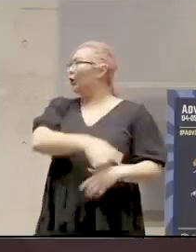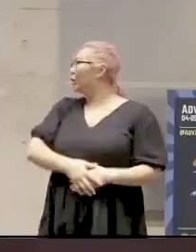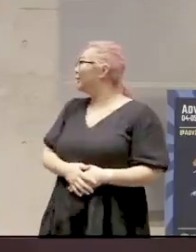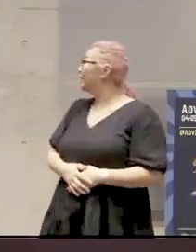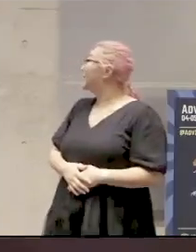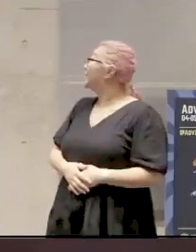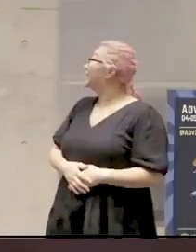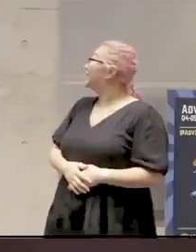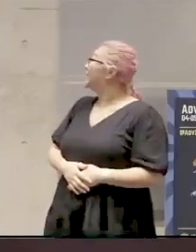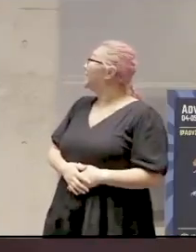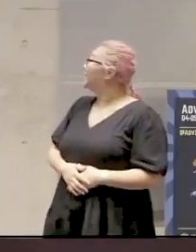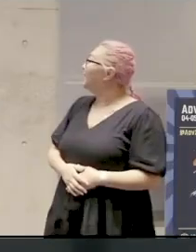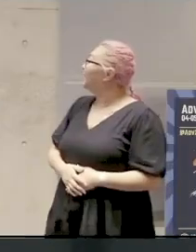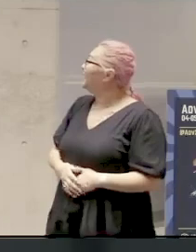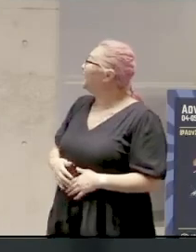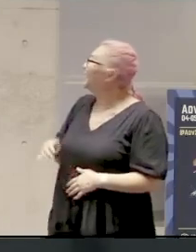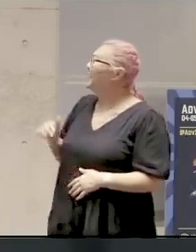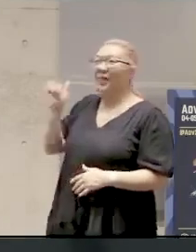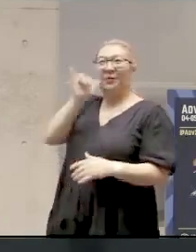now.